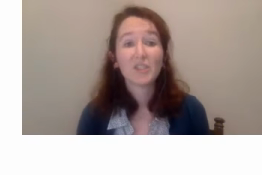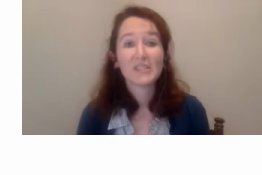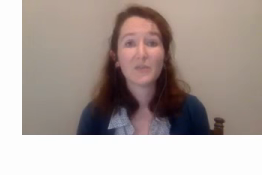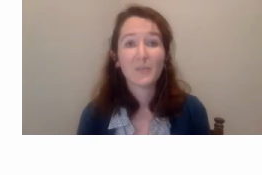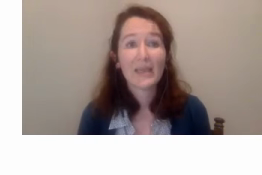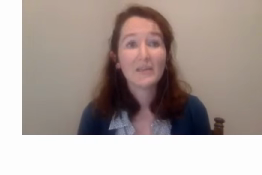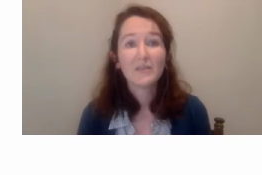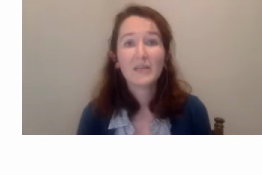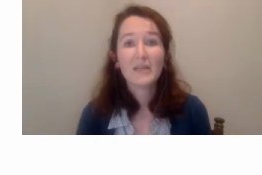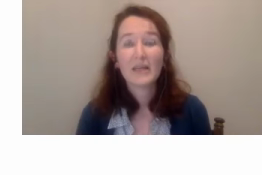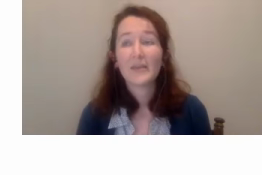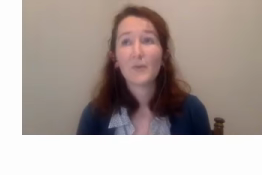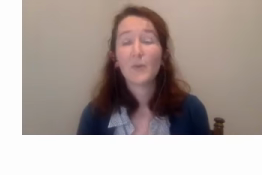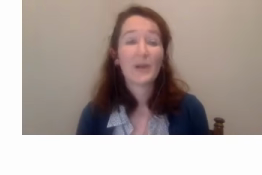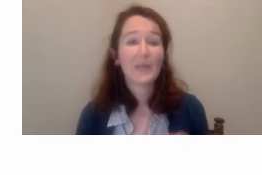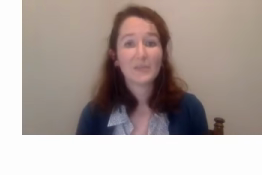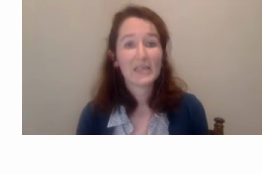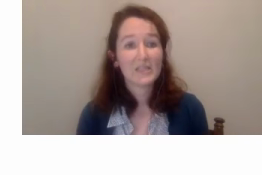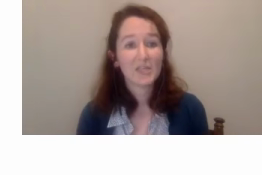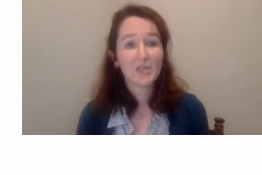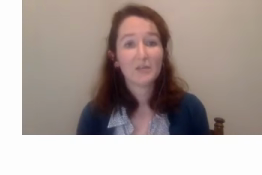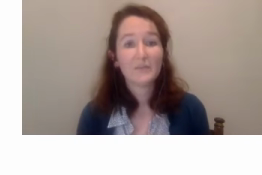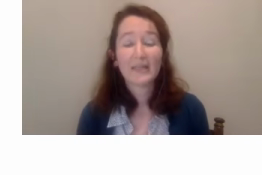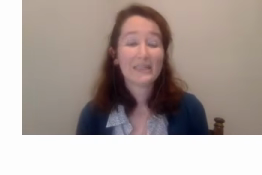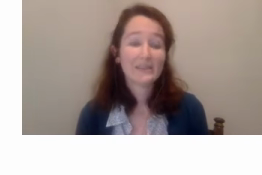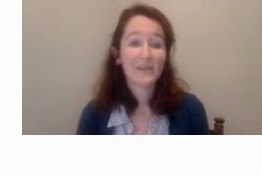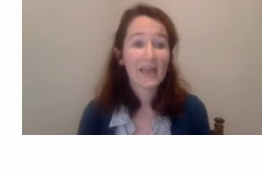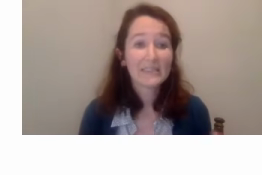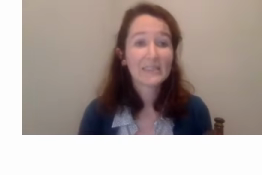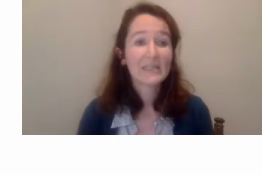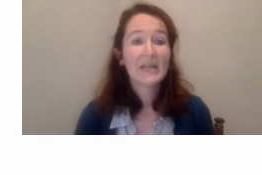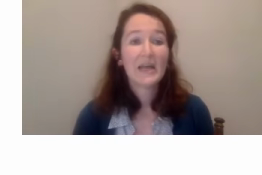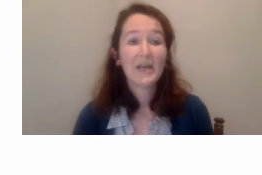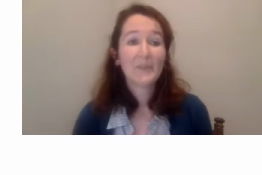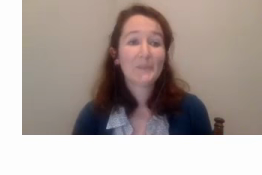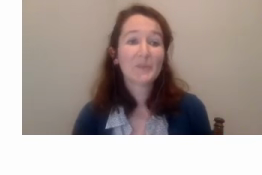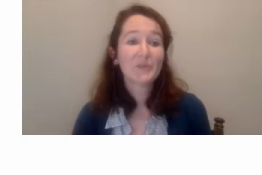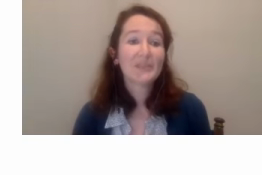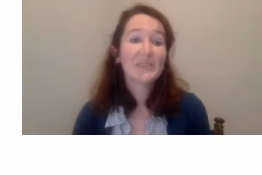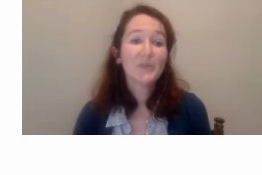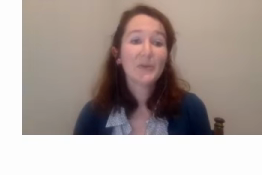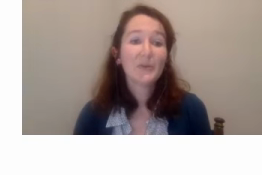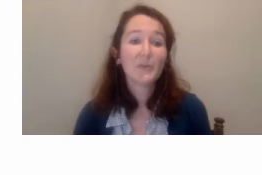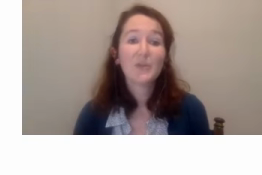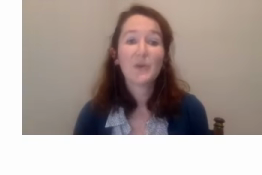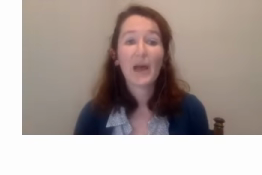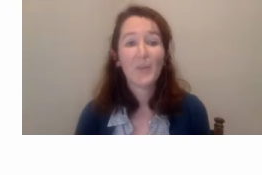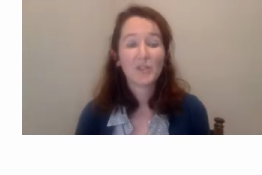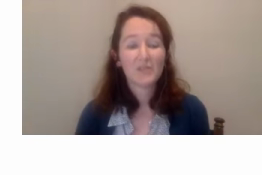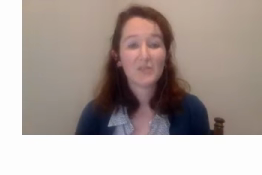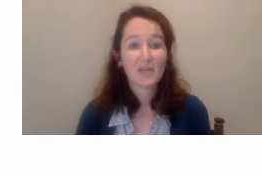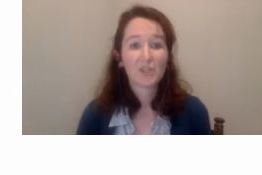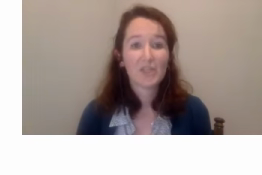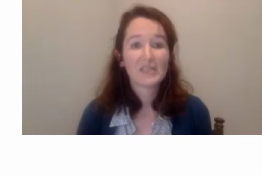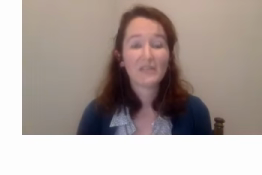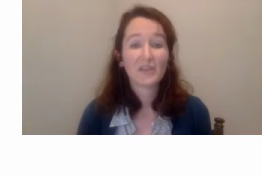of questions that remain that we weren't able to answer, at least not yet. So for example, we don't know how much